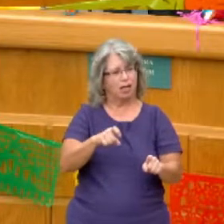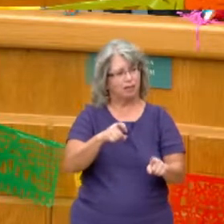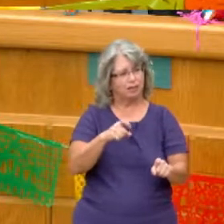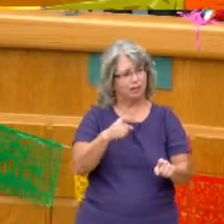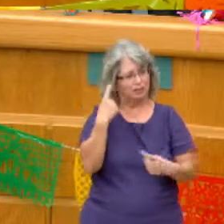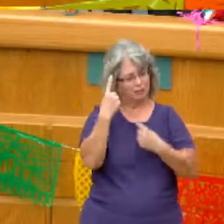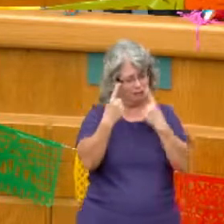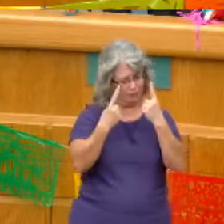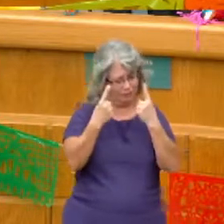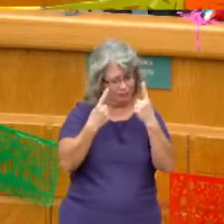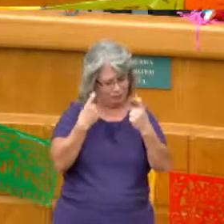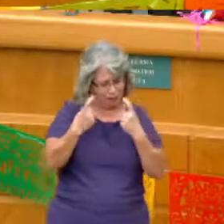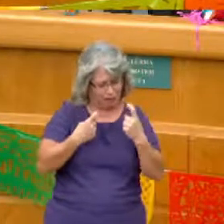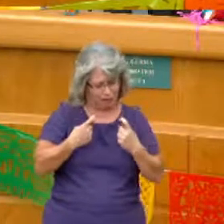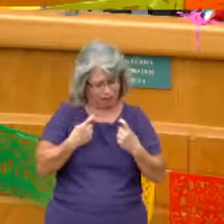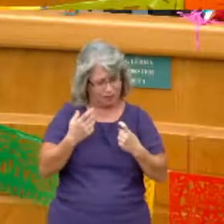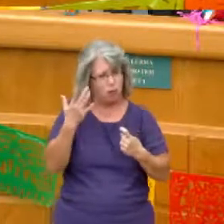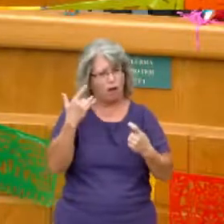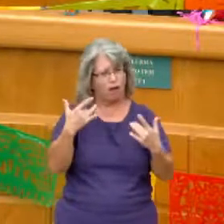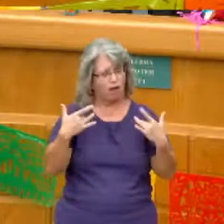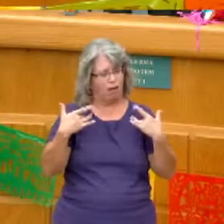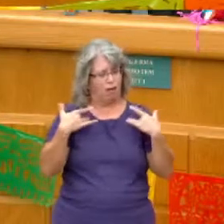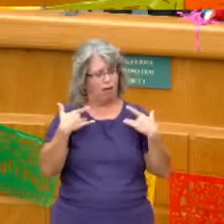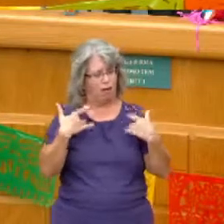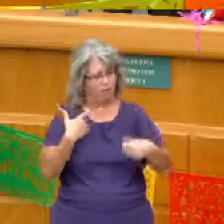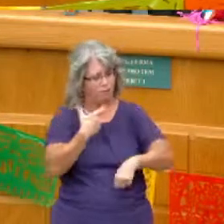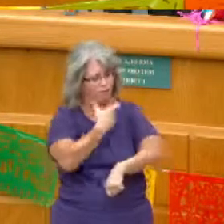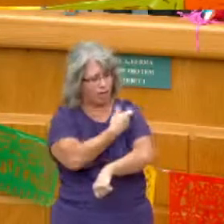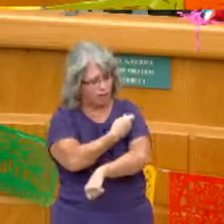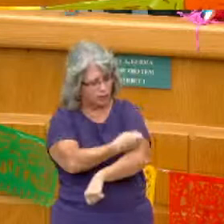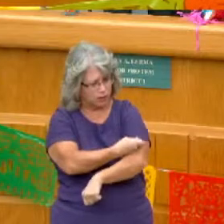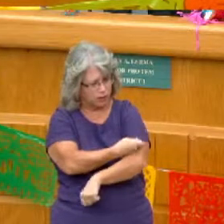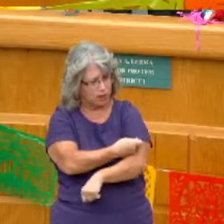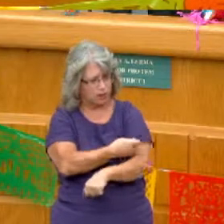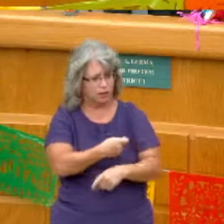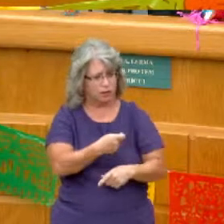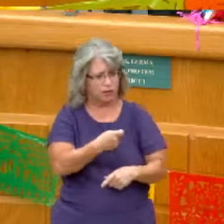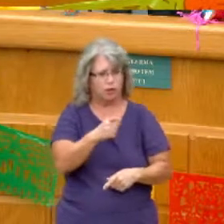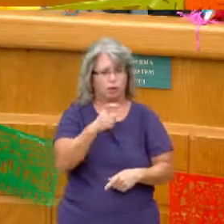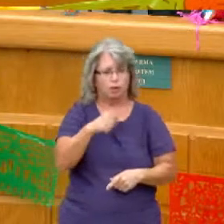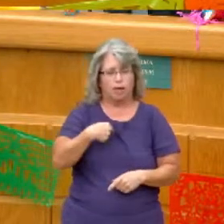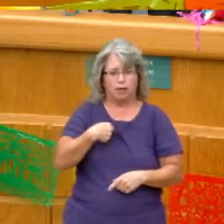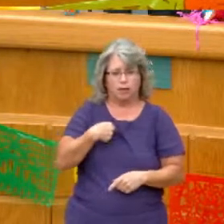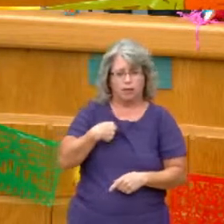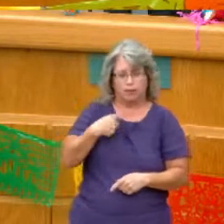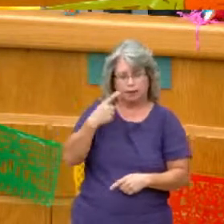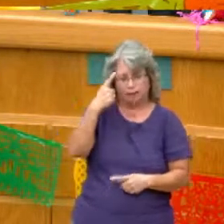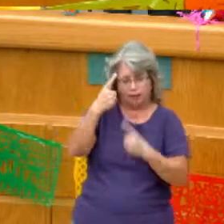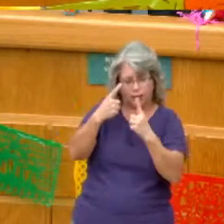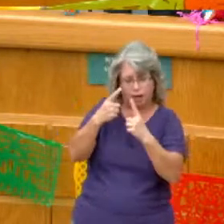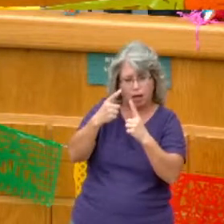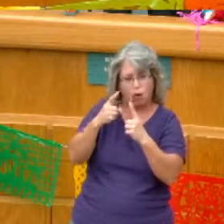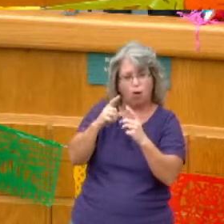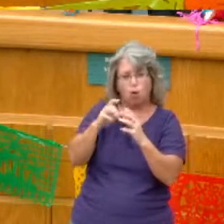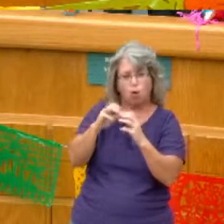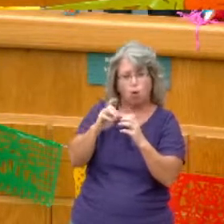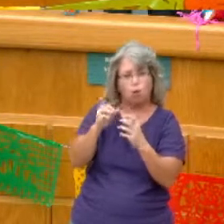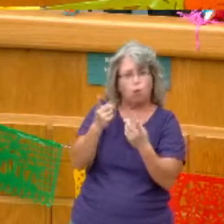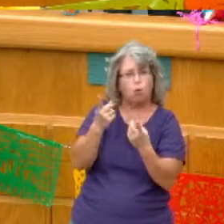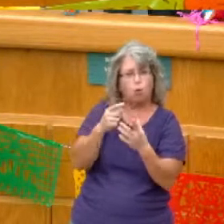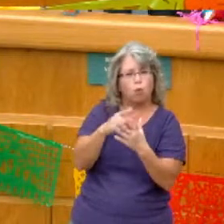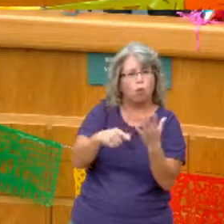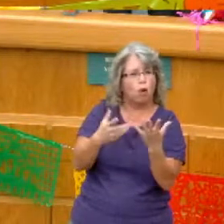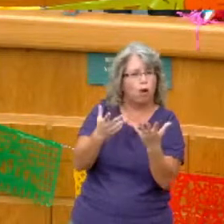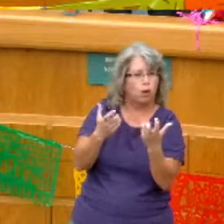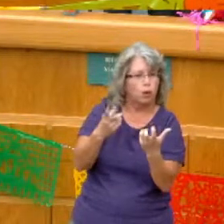getting vaccinated and figure out where we want to be when it comes to protecting our children. We do expect